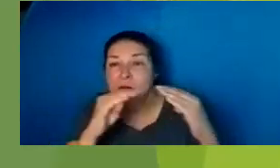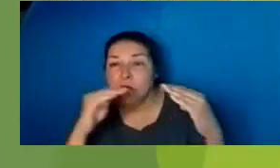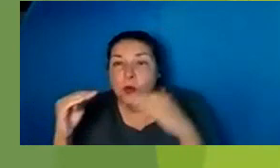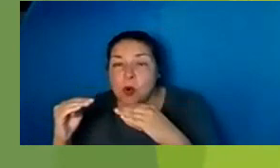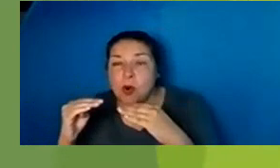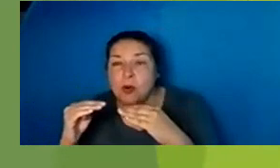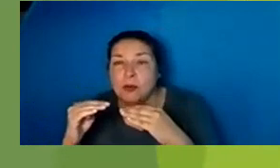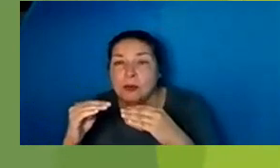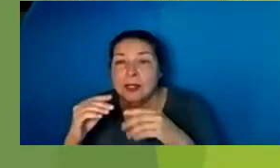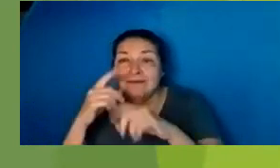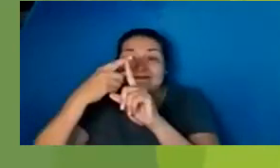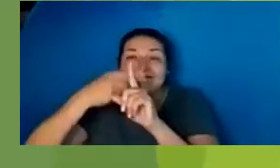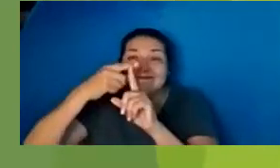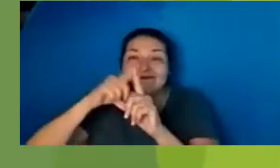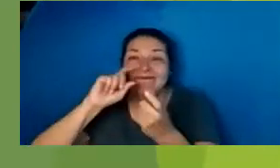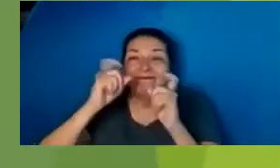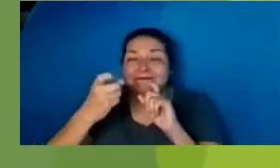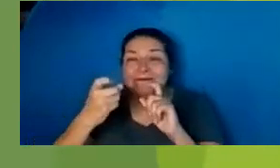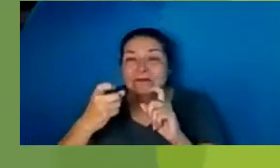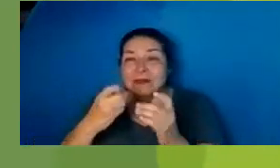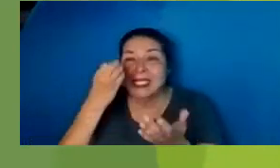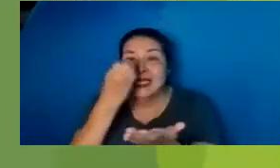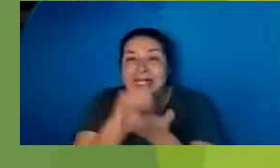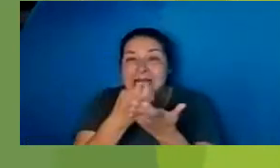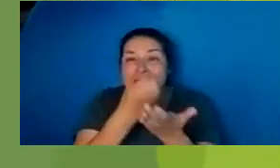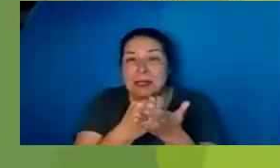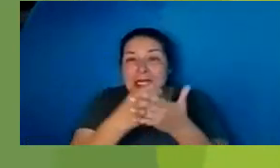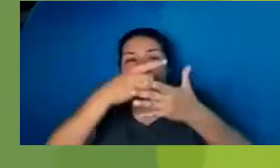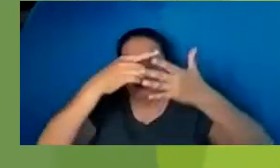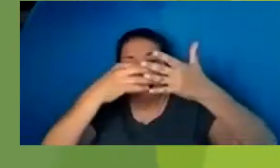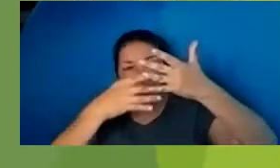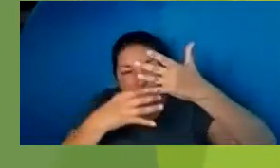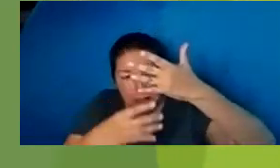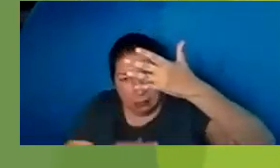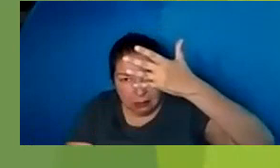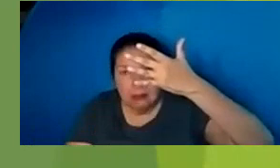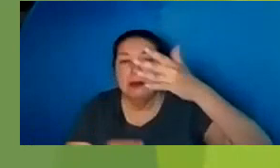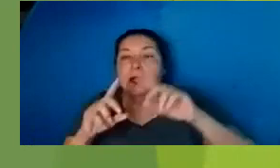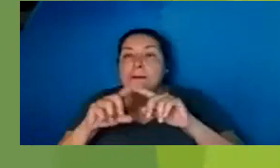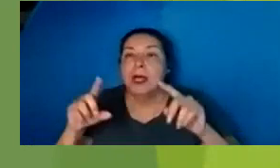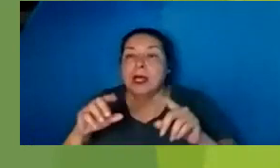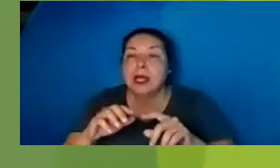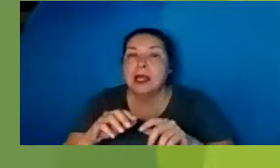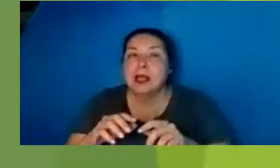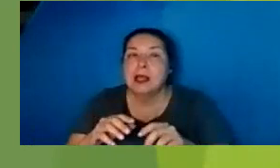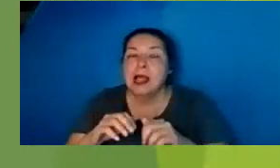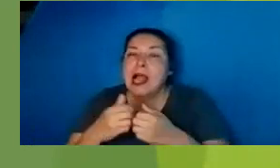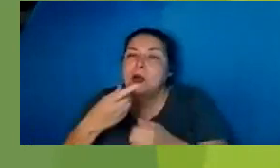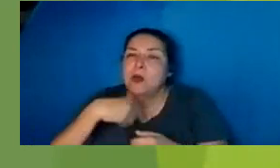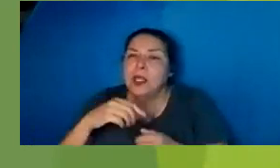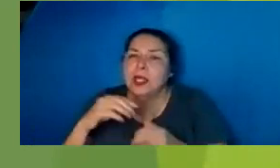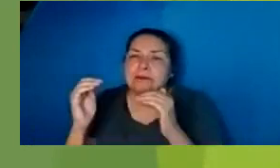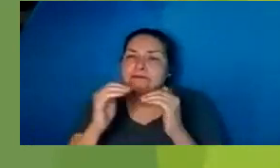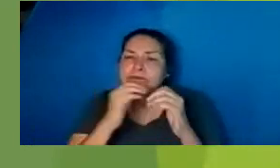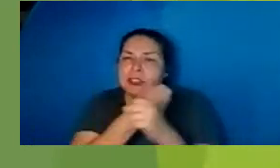change, the economy, and the list goes on and on. But when it comes down to how we are justified by God,